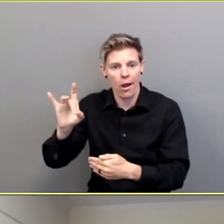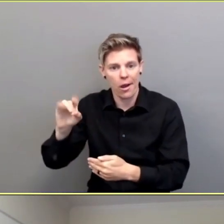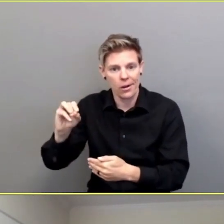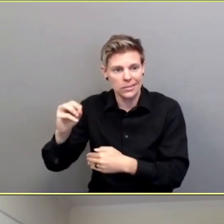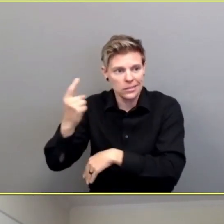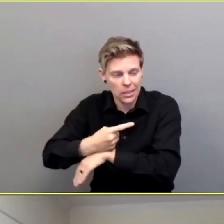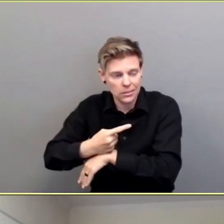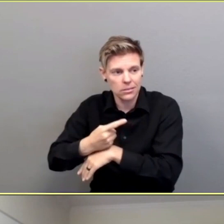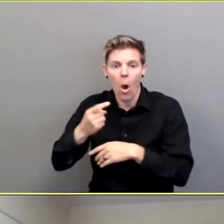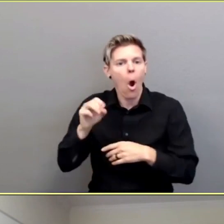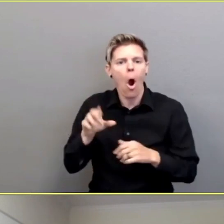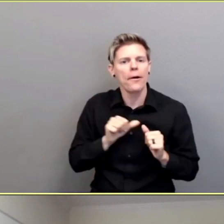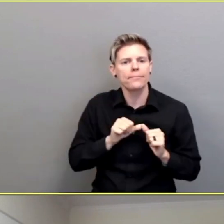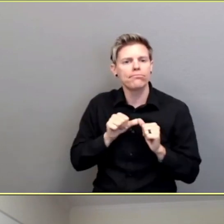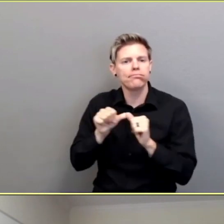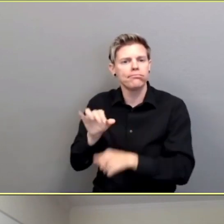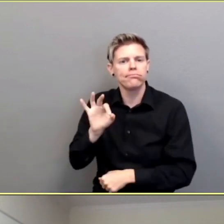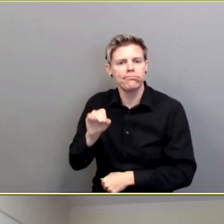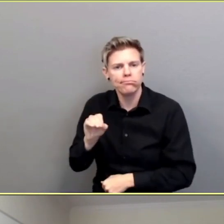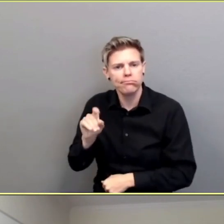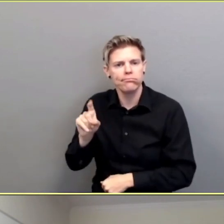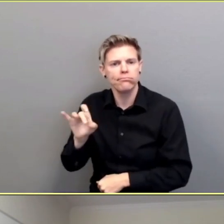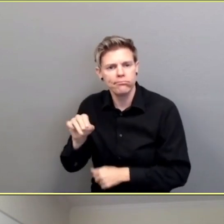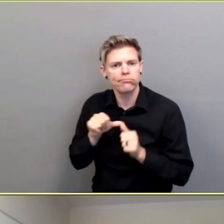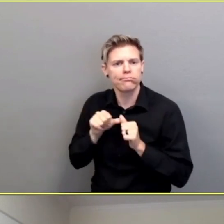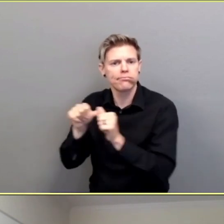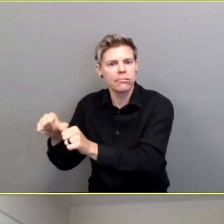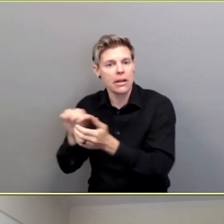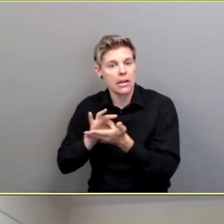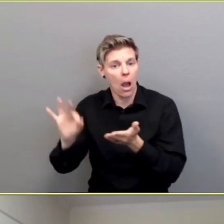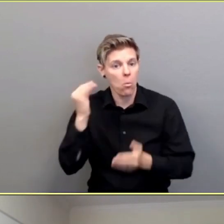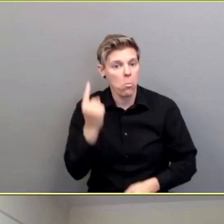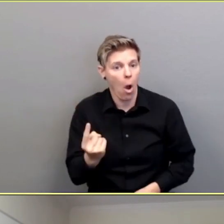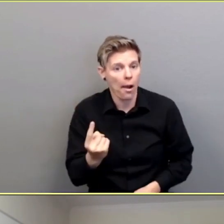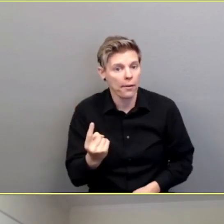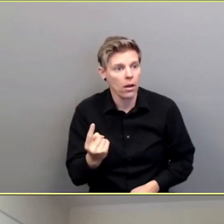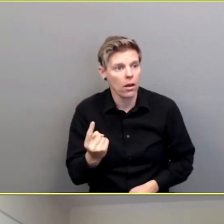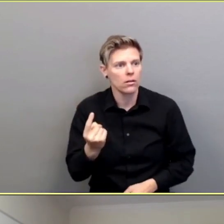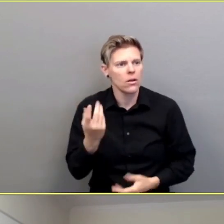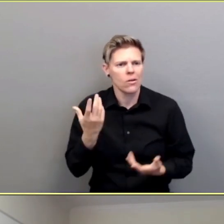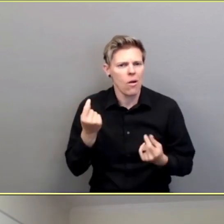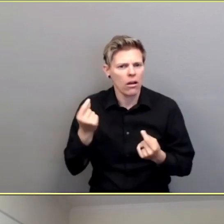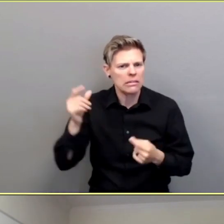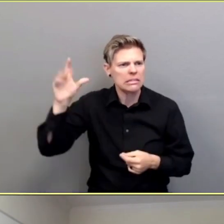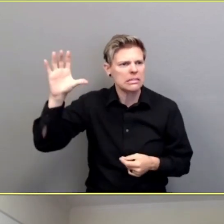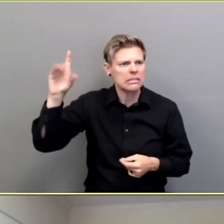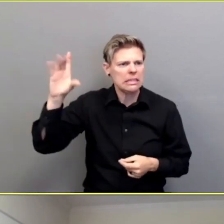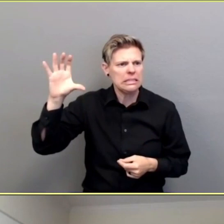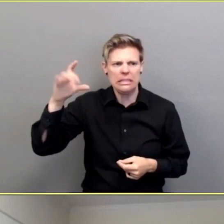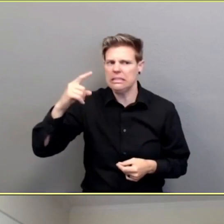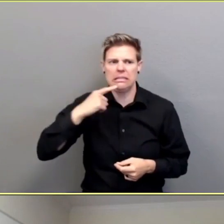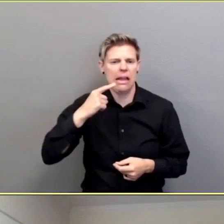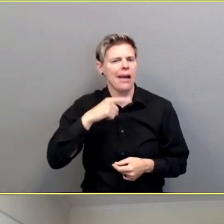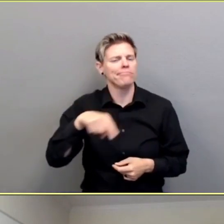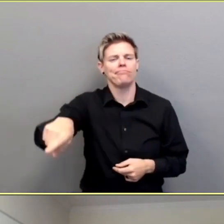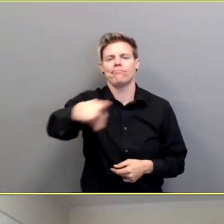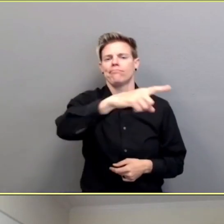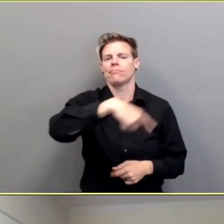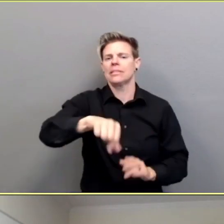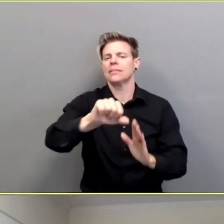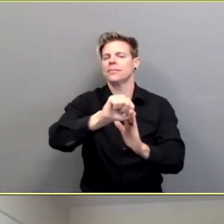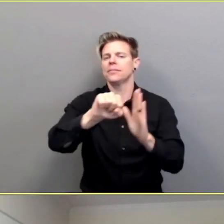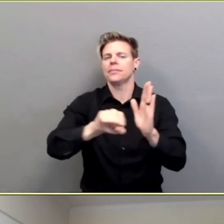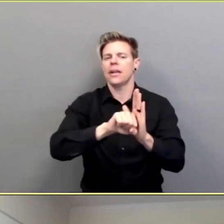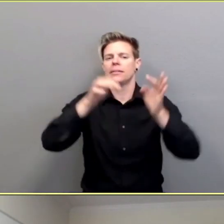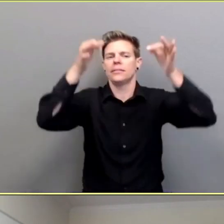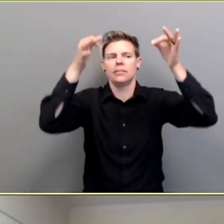to do that. Do you know if that's changed at all? Or I don't mean to put you on the spot, but I remember we were waiting for that as a way to nail down